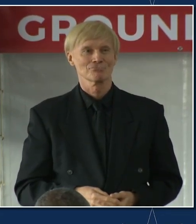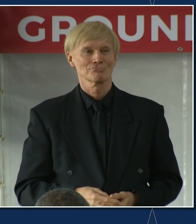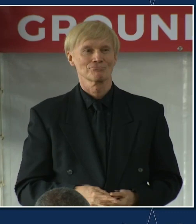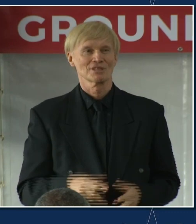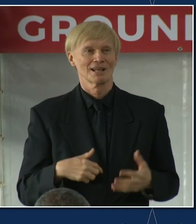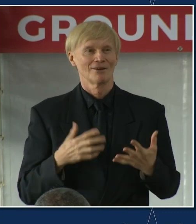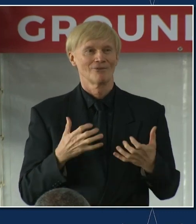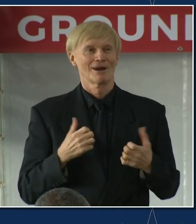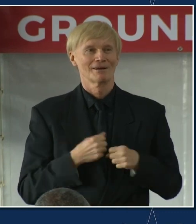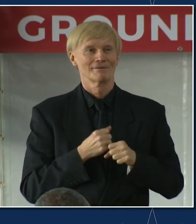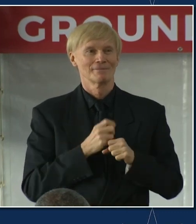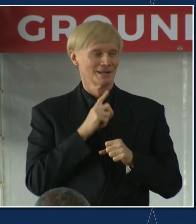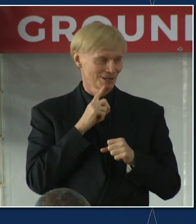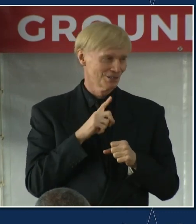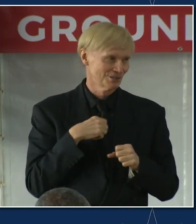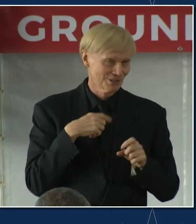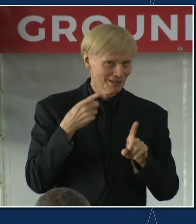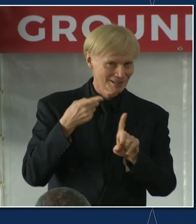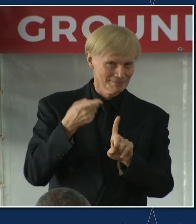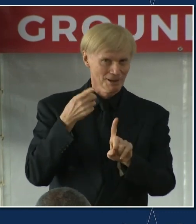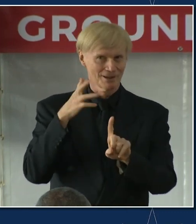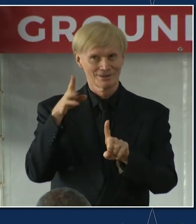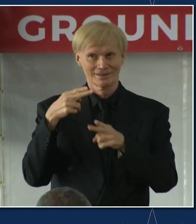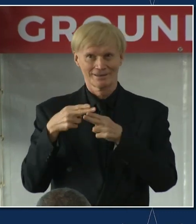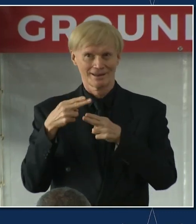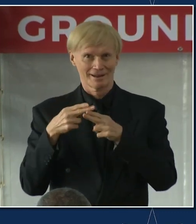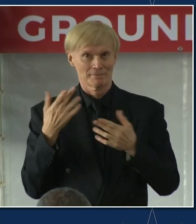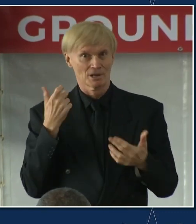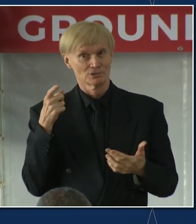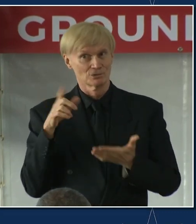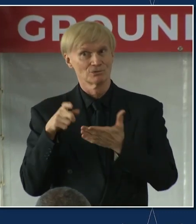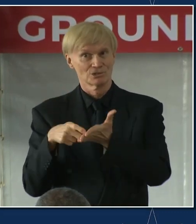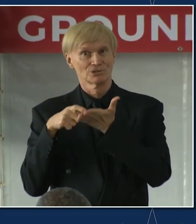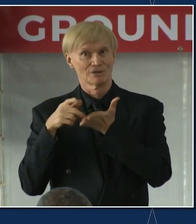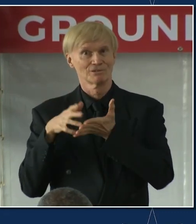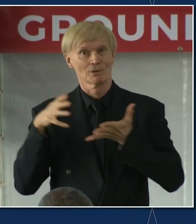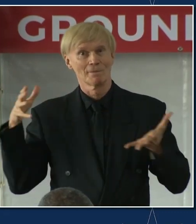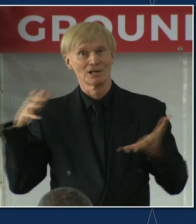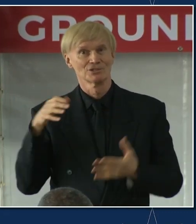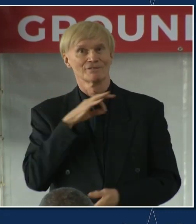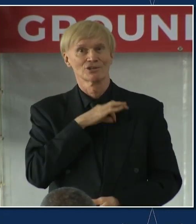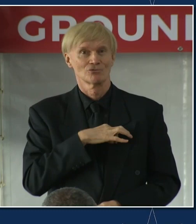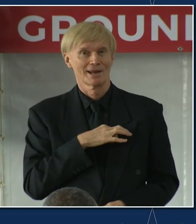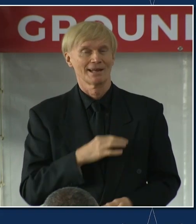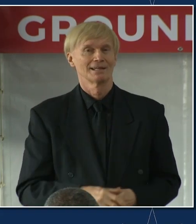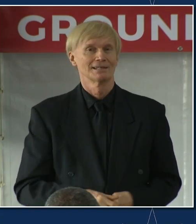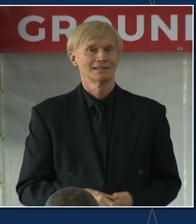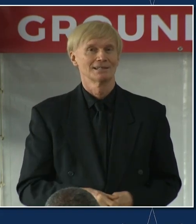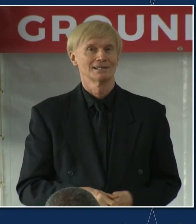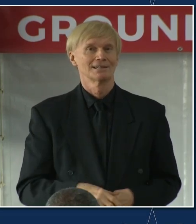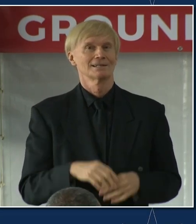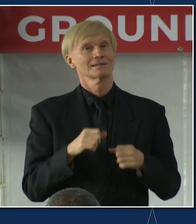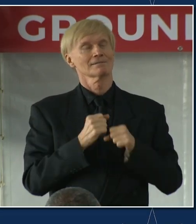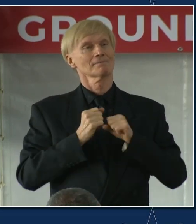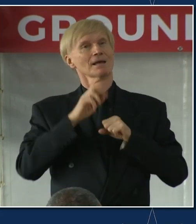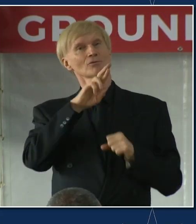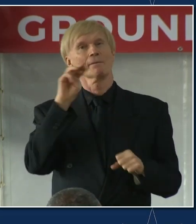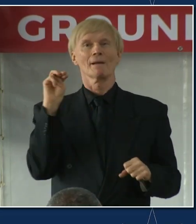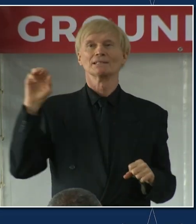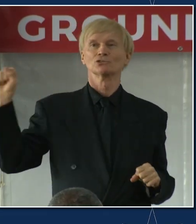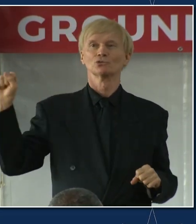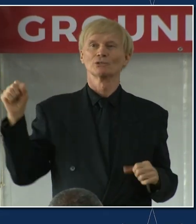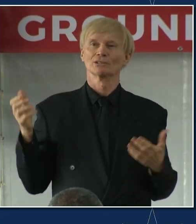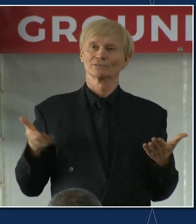I wanted to make sure I singled you out because you deserve so much of this credit for making Regal Mile Studios a